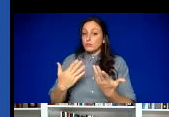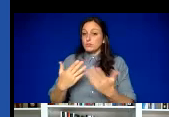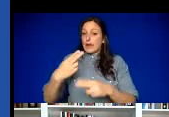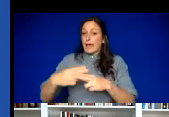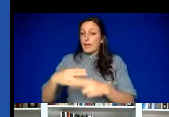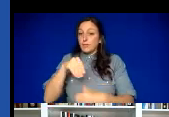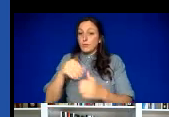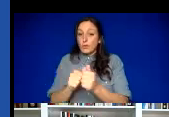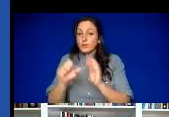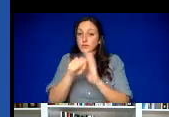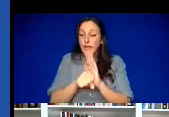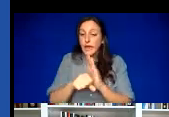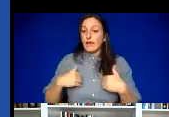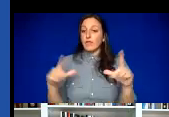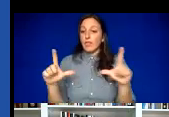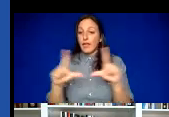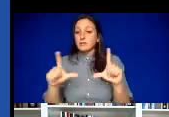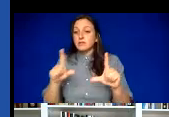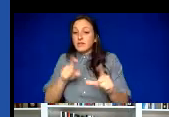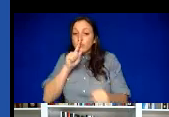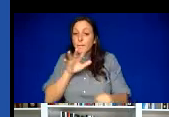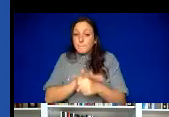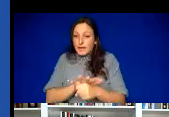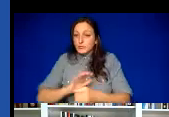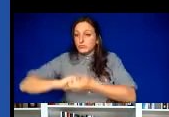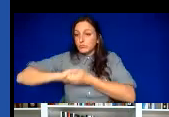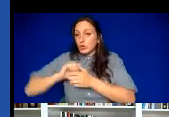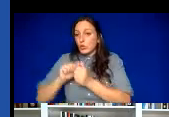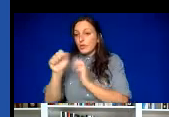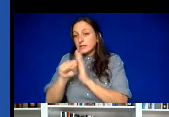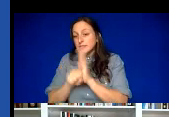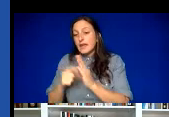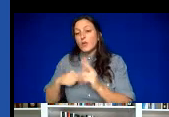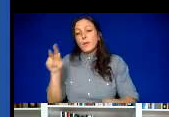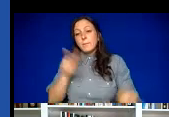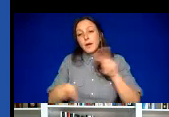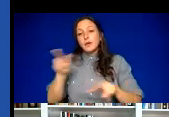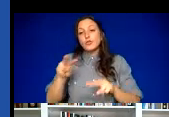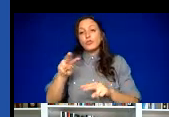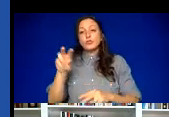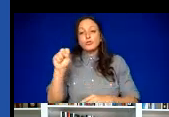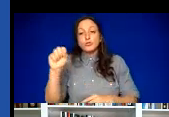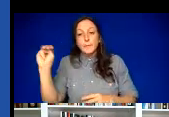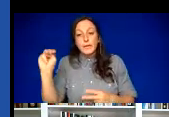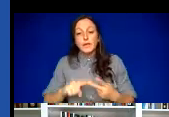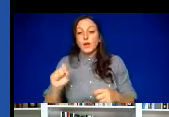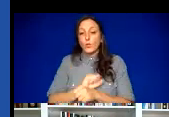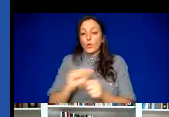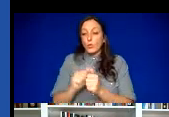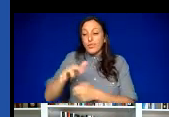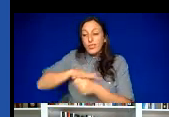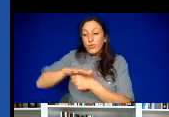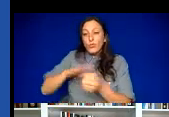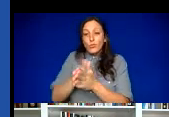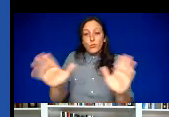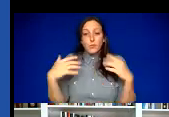commit to being our partner in this process. We monitor social media. We work with our local public health to